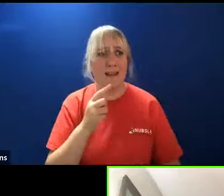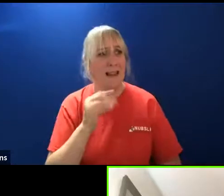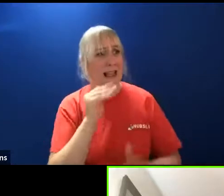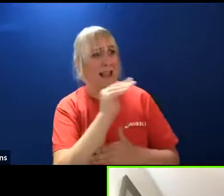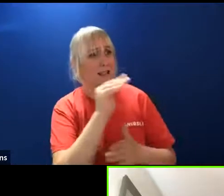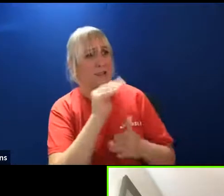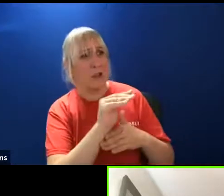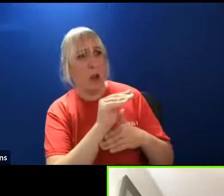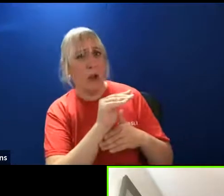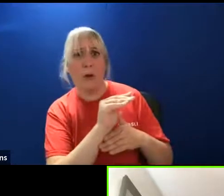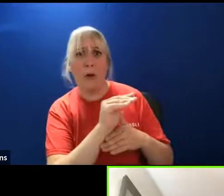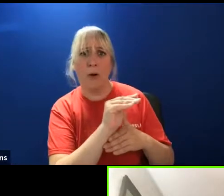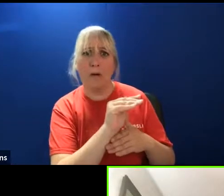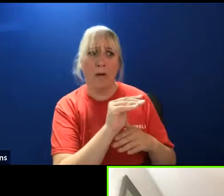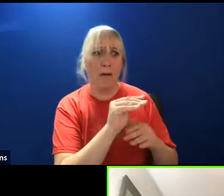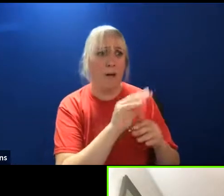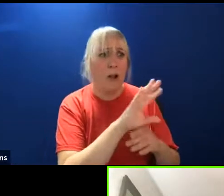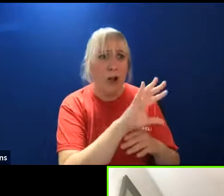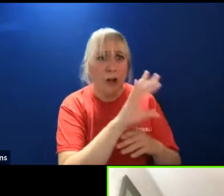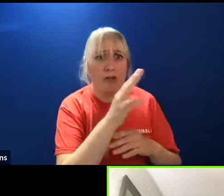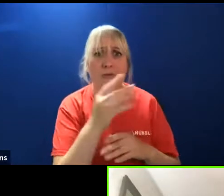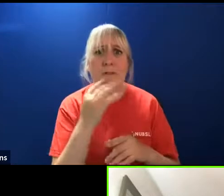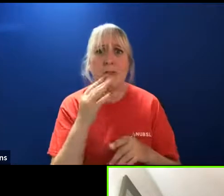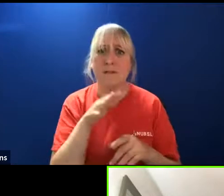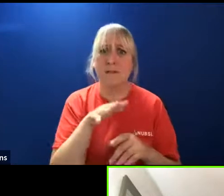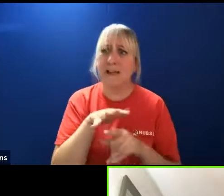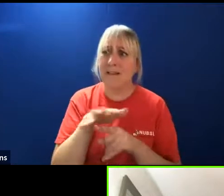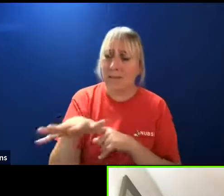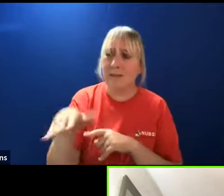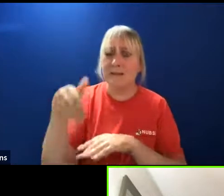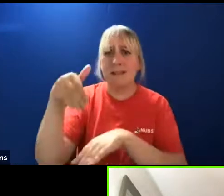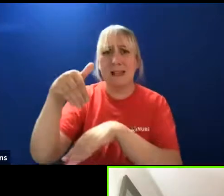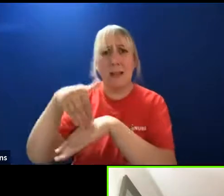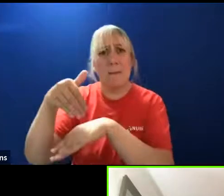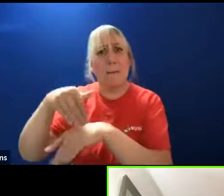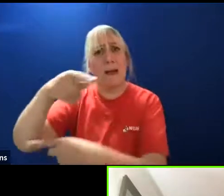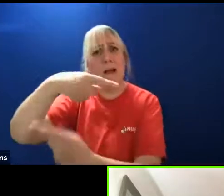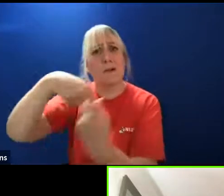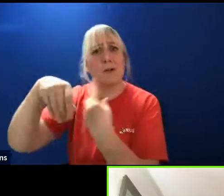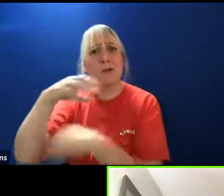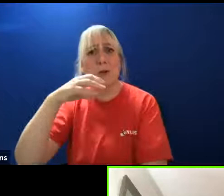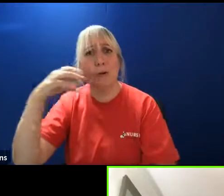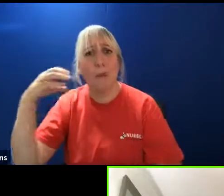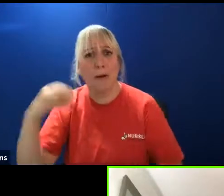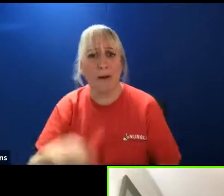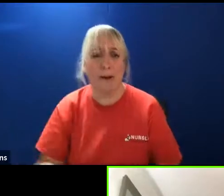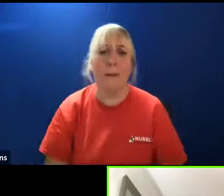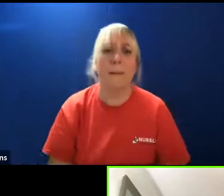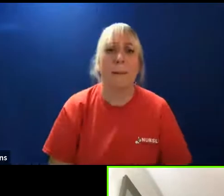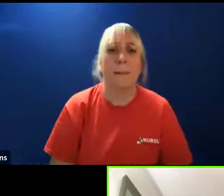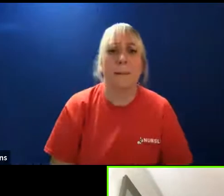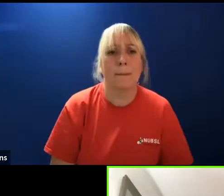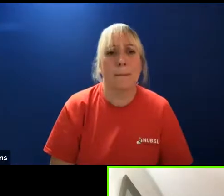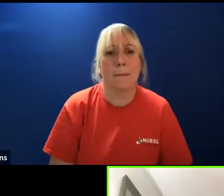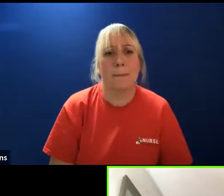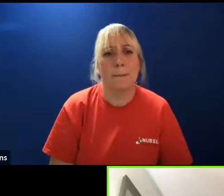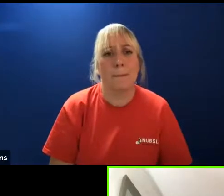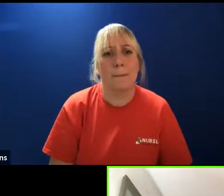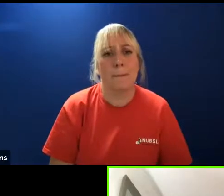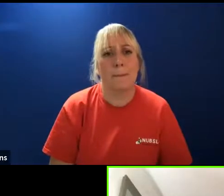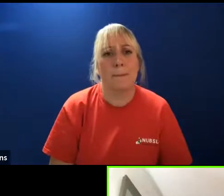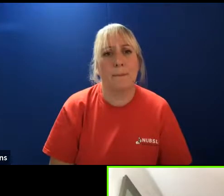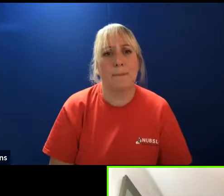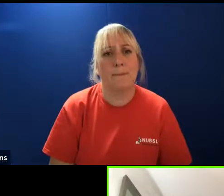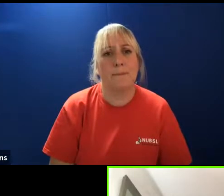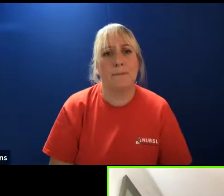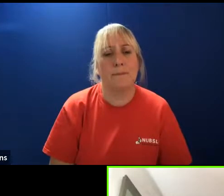that are being brought to bear on the Cuban communities and all of Cuban communities. And